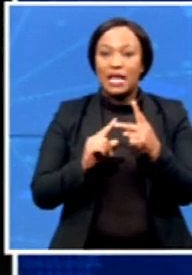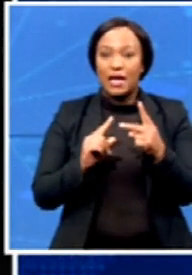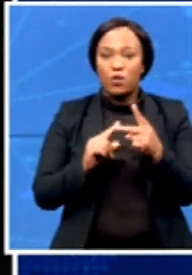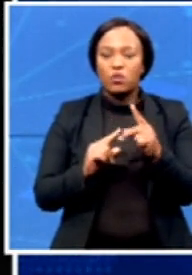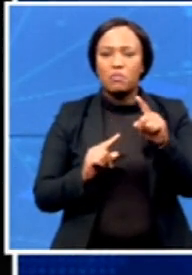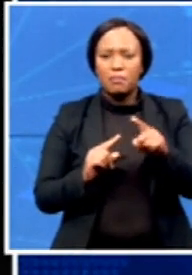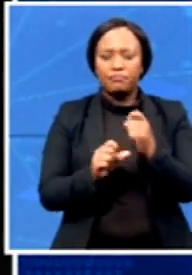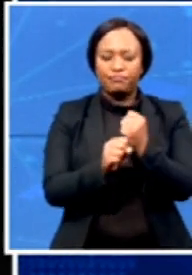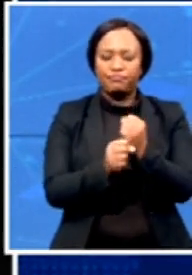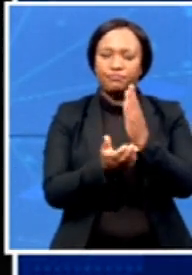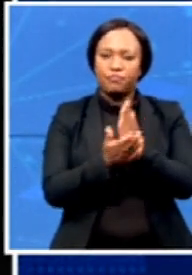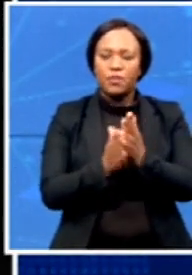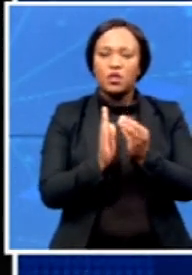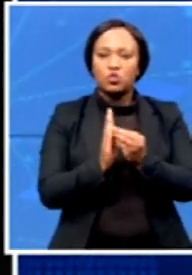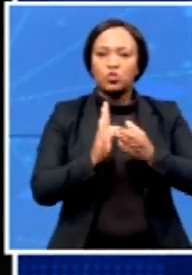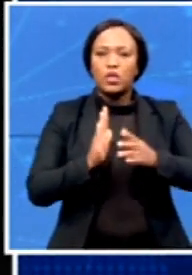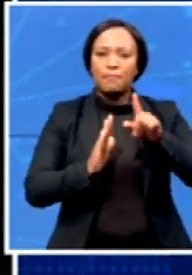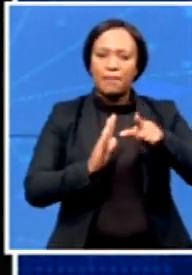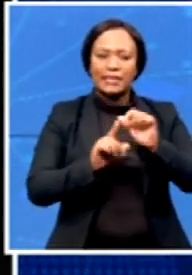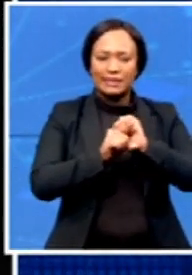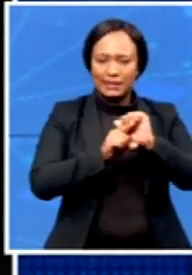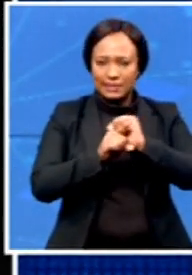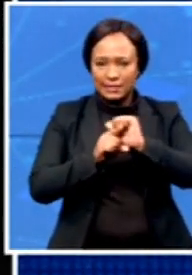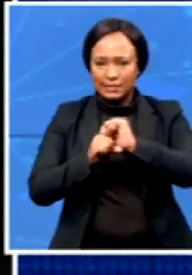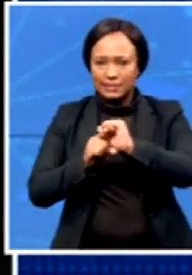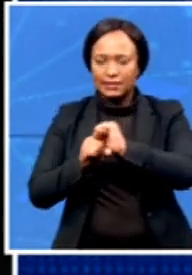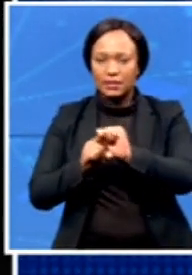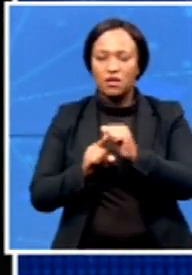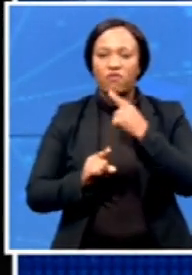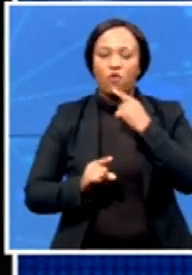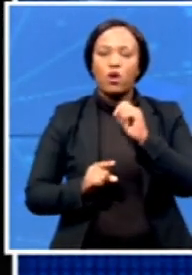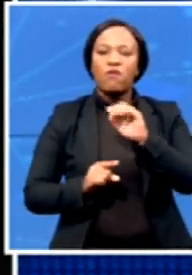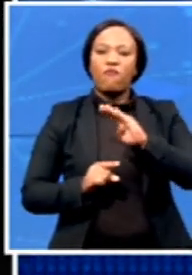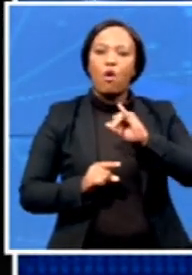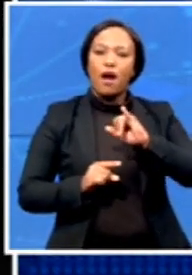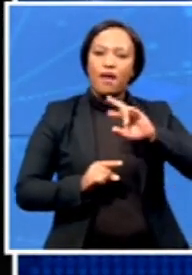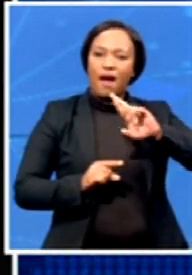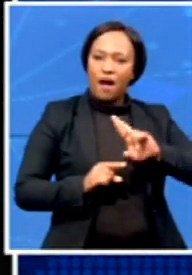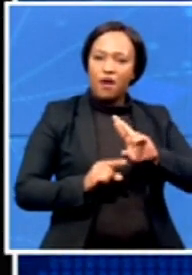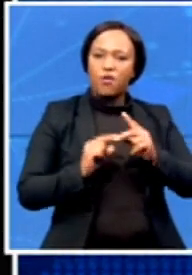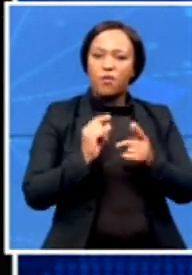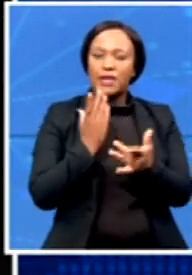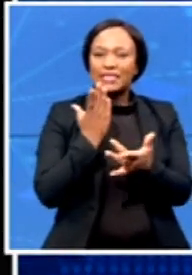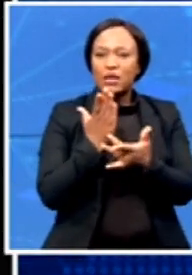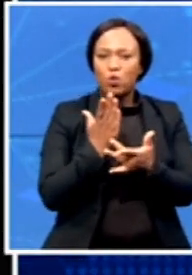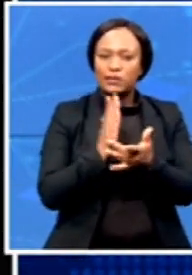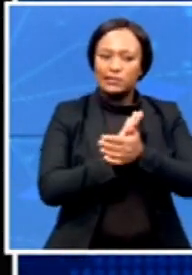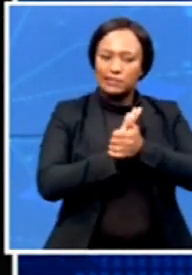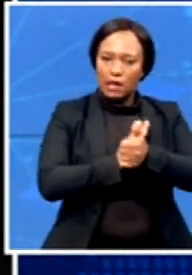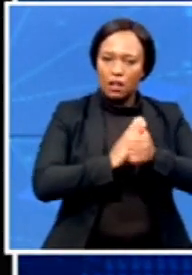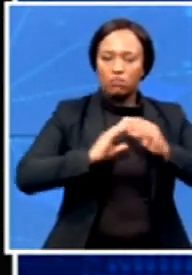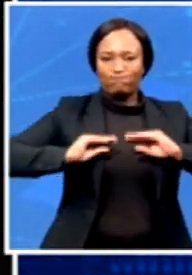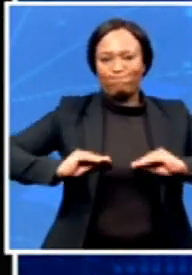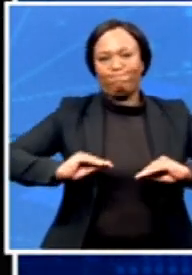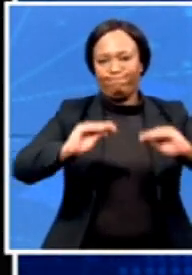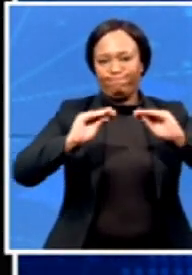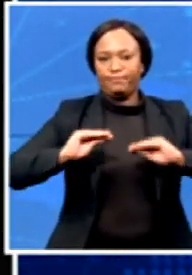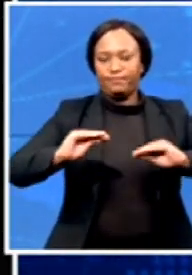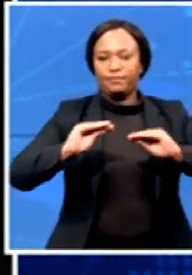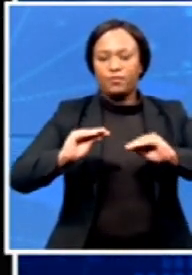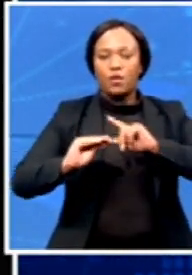in fourth industrial revolution technology skills that will enable them to be employable or